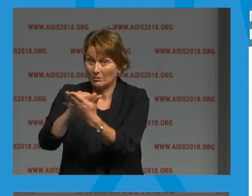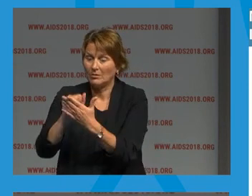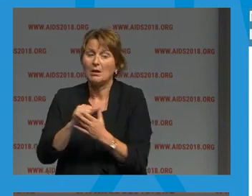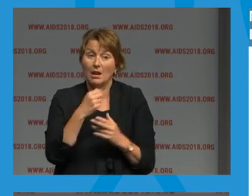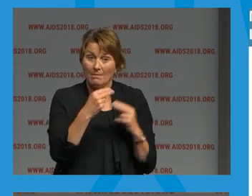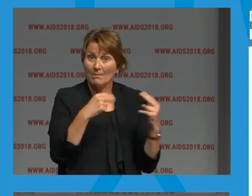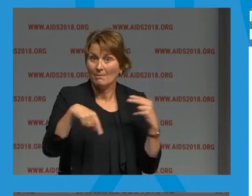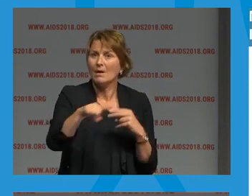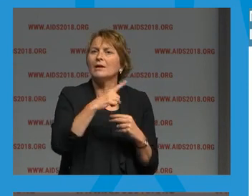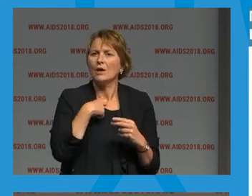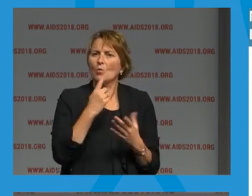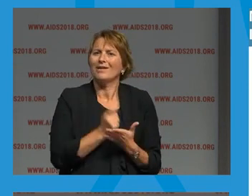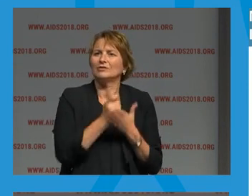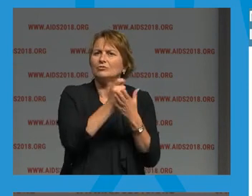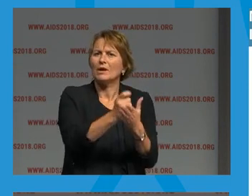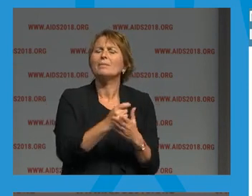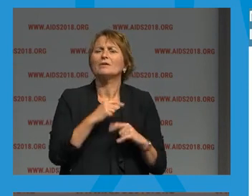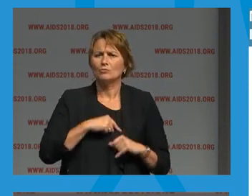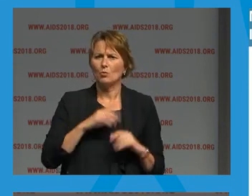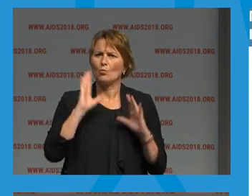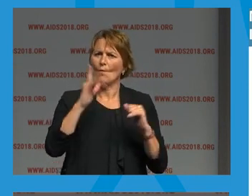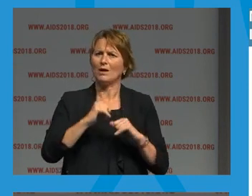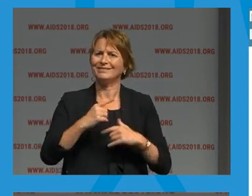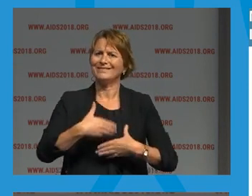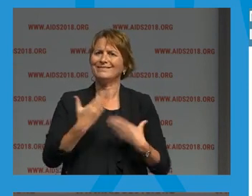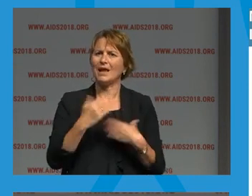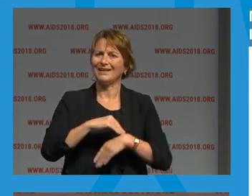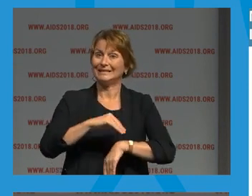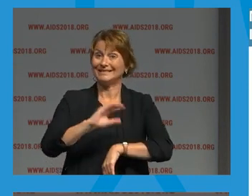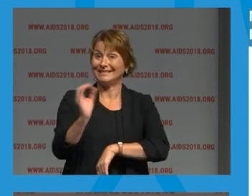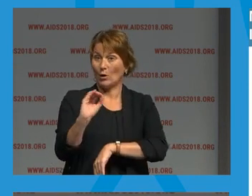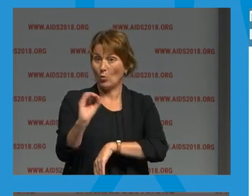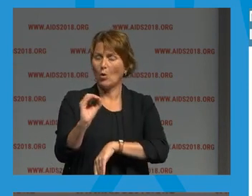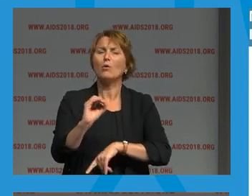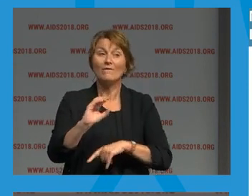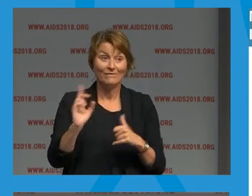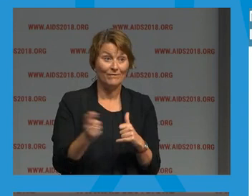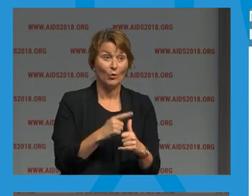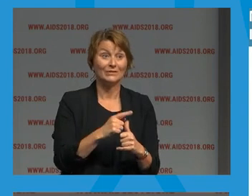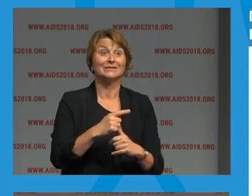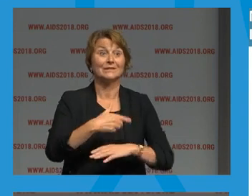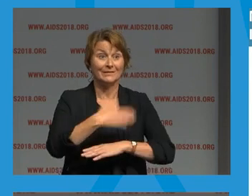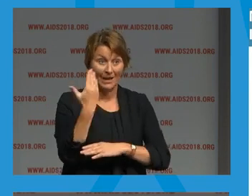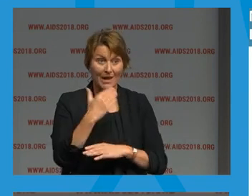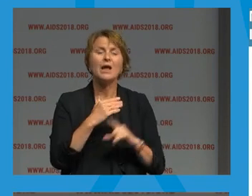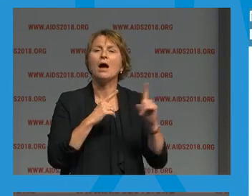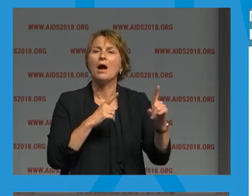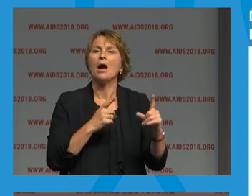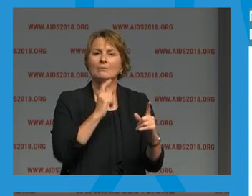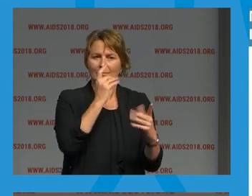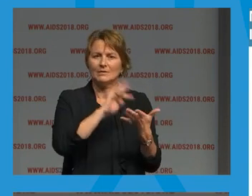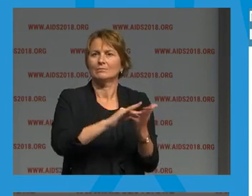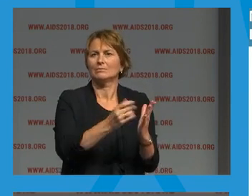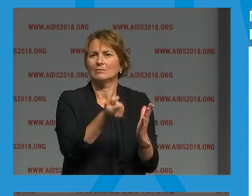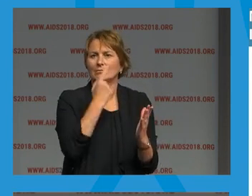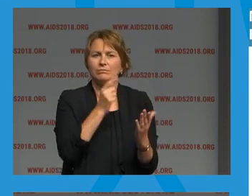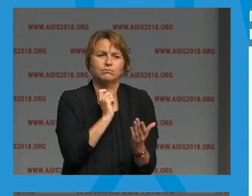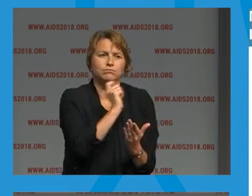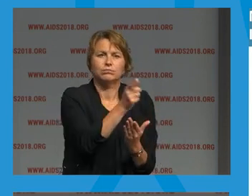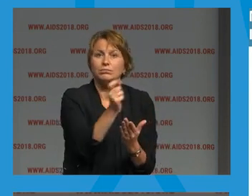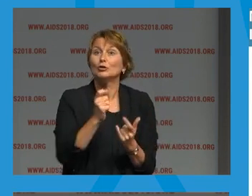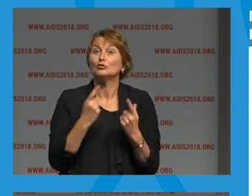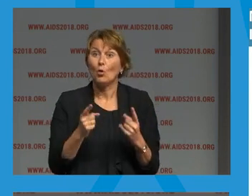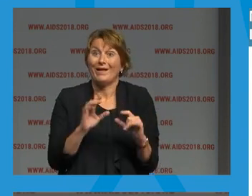them quickly on day 0. This is what allowed them so quickly to get those high levels of viral load suppression in less than 2